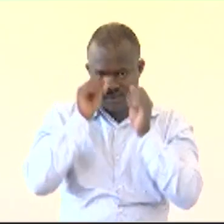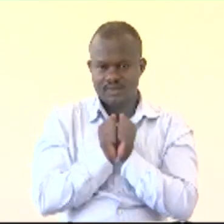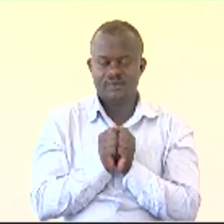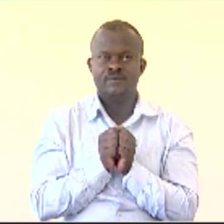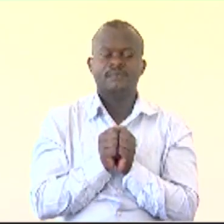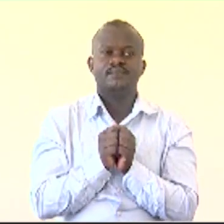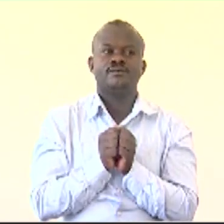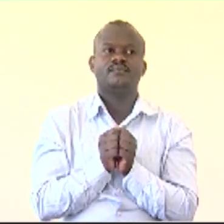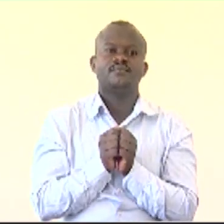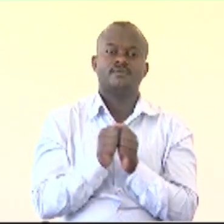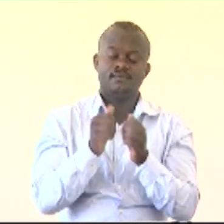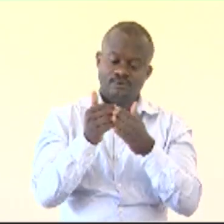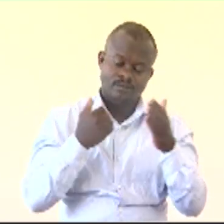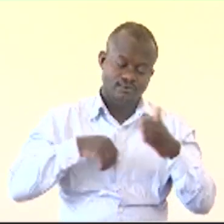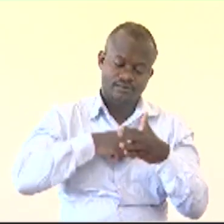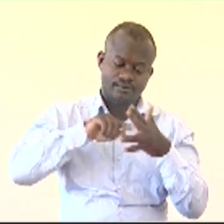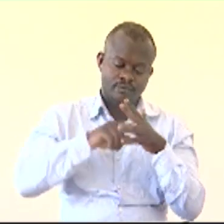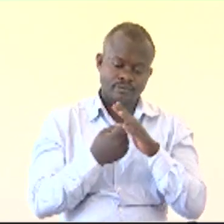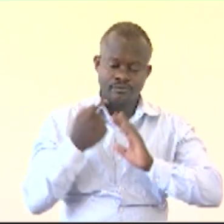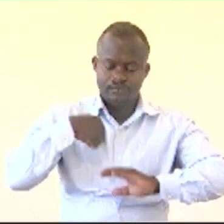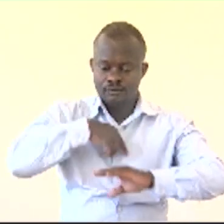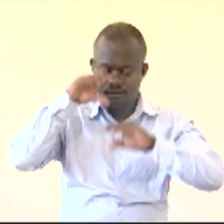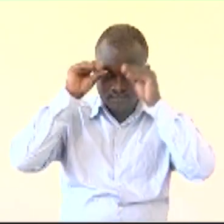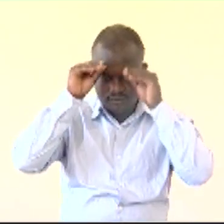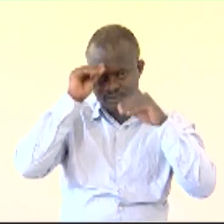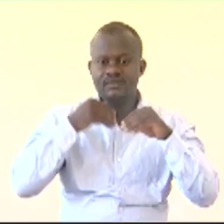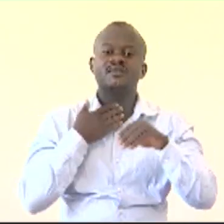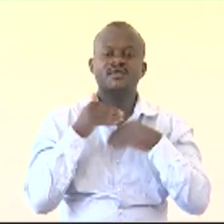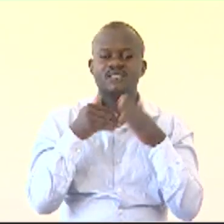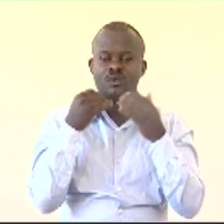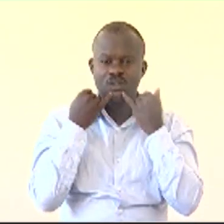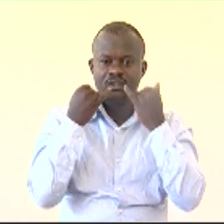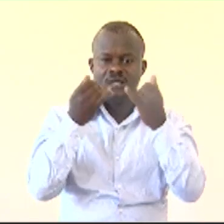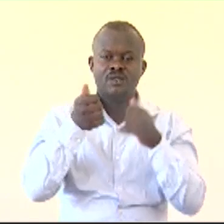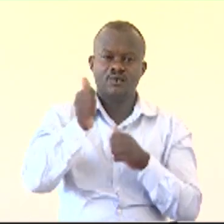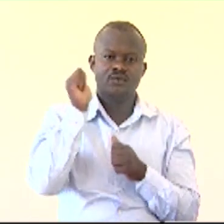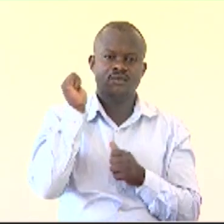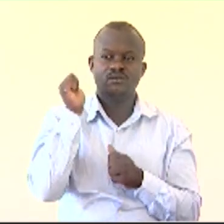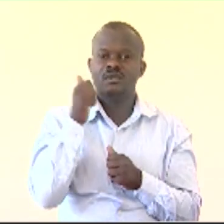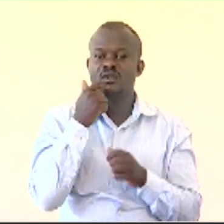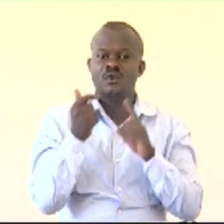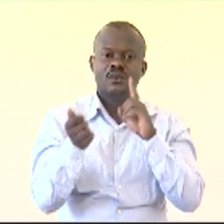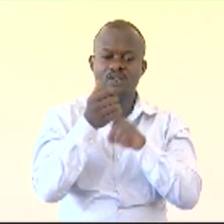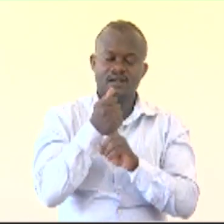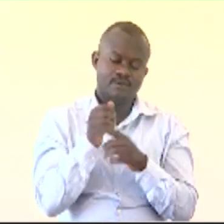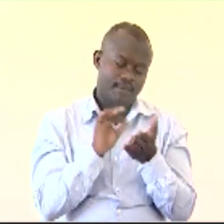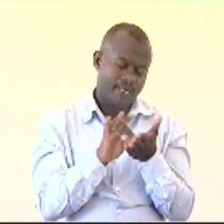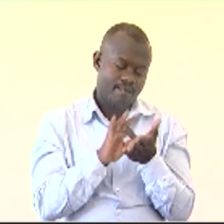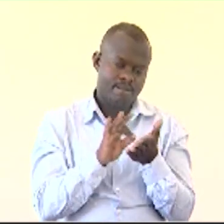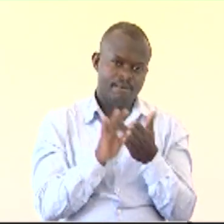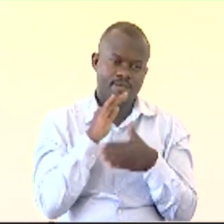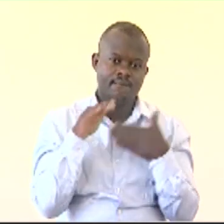But before we start our lesson, I would like to tell you to get a pen and a